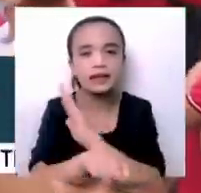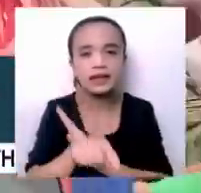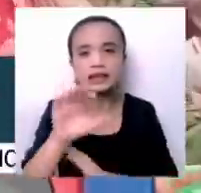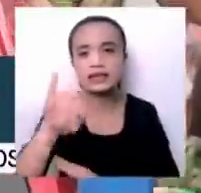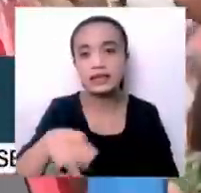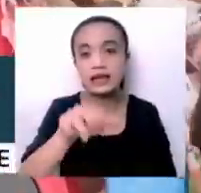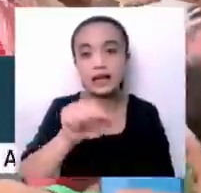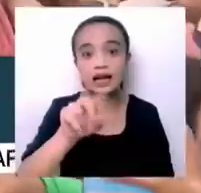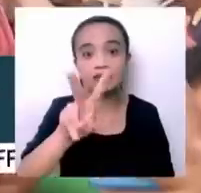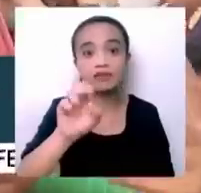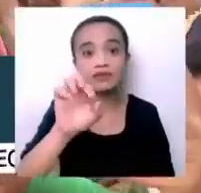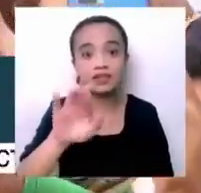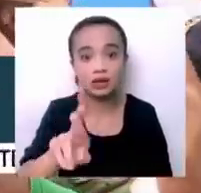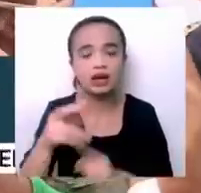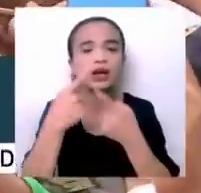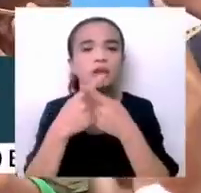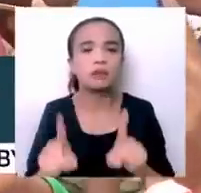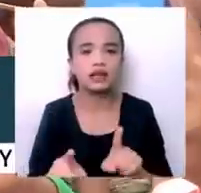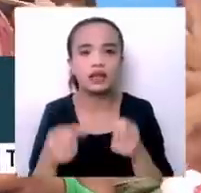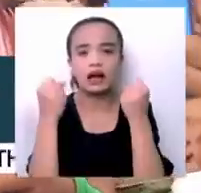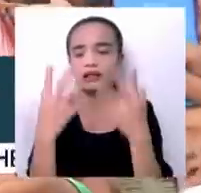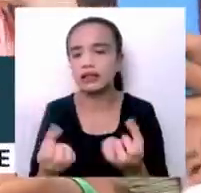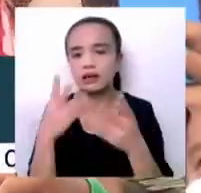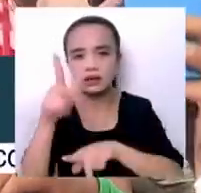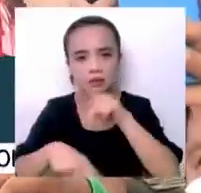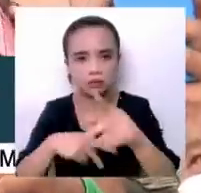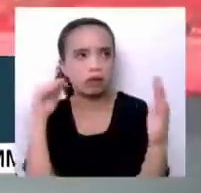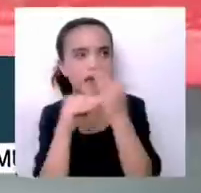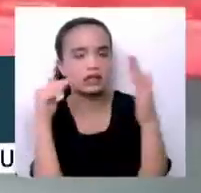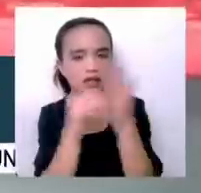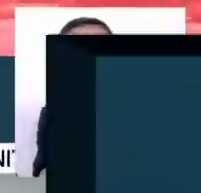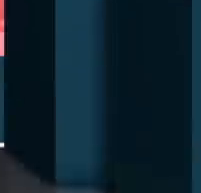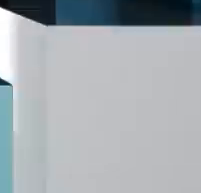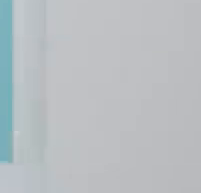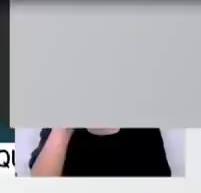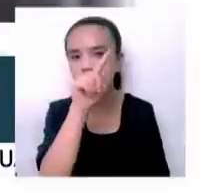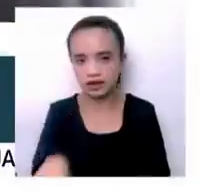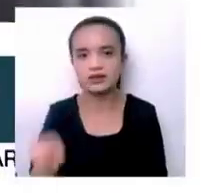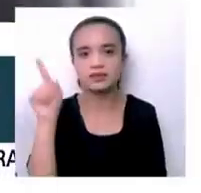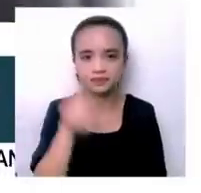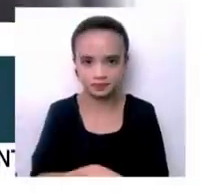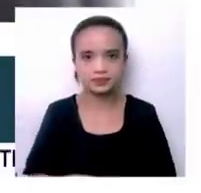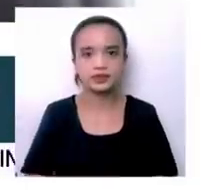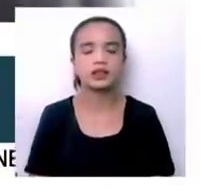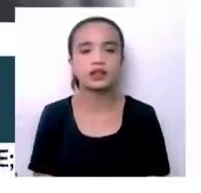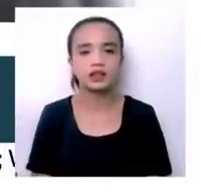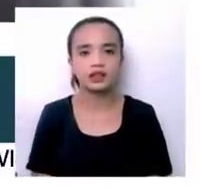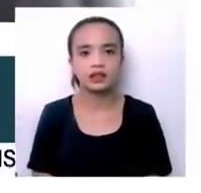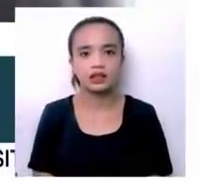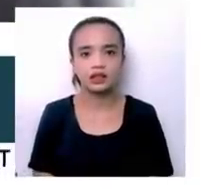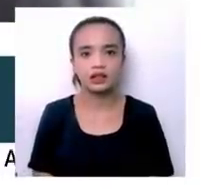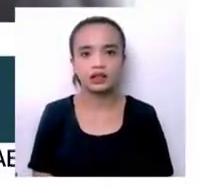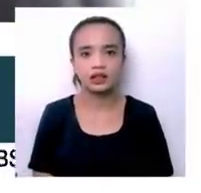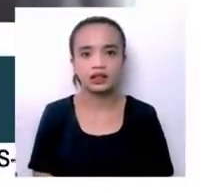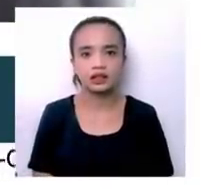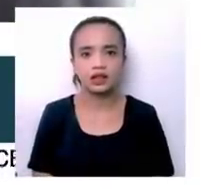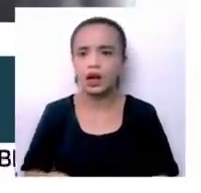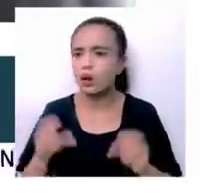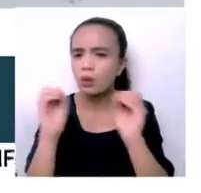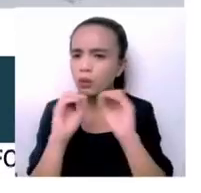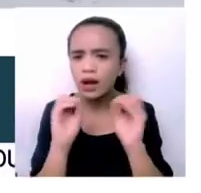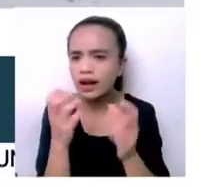camp postponed it following strong objection by residents. There's nothing legally wrong with